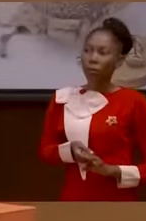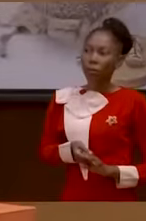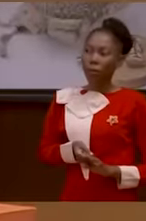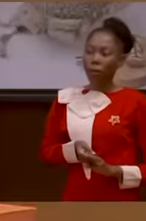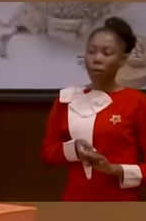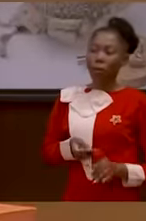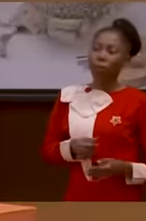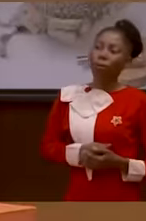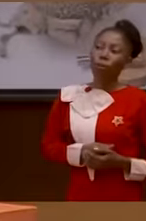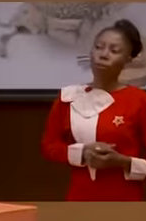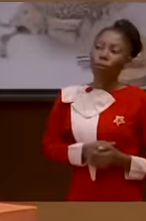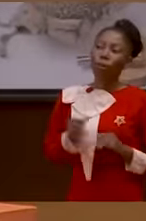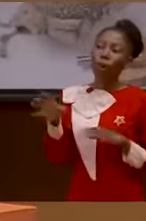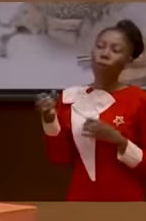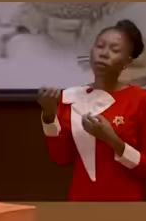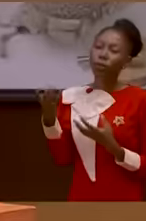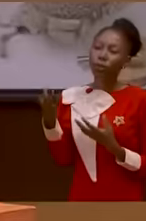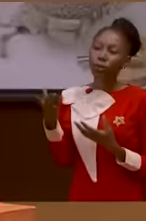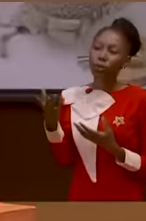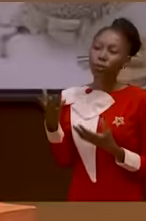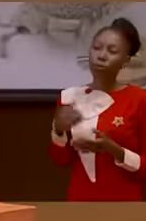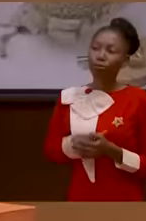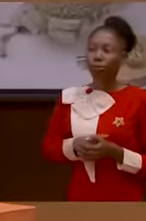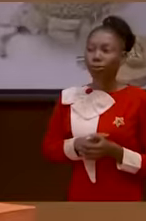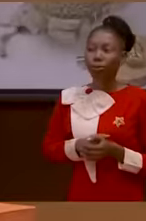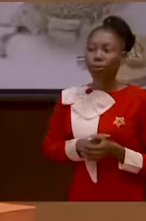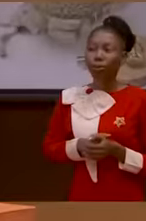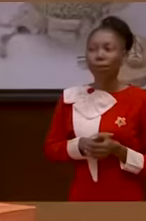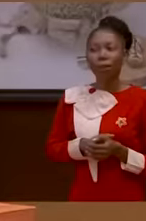Not that, my honor. How much do you want to?